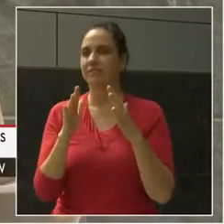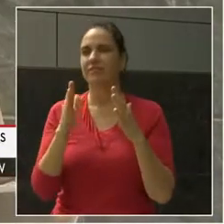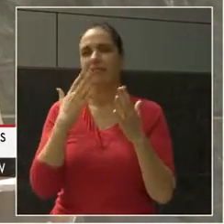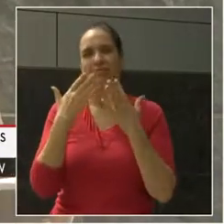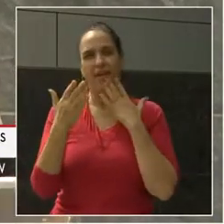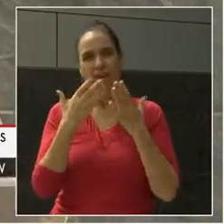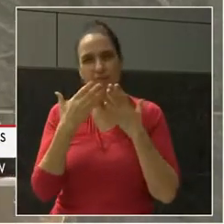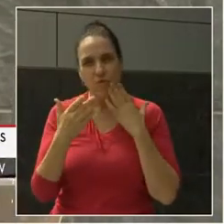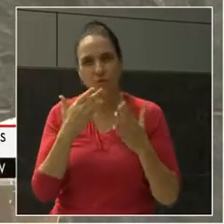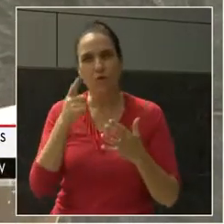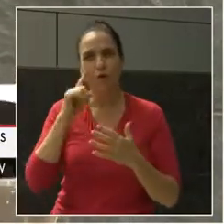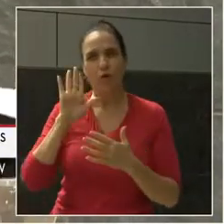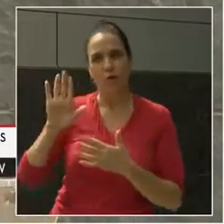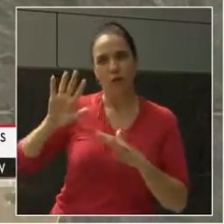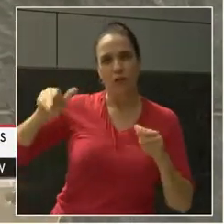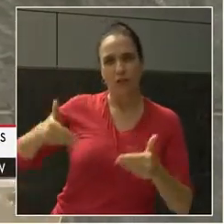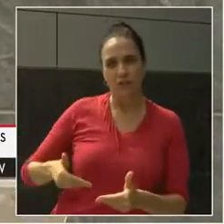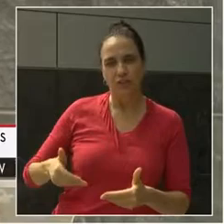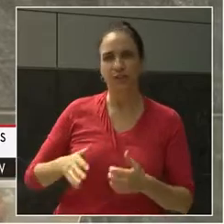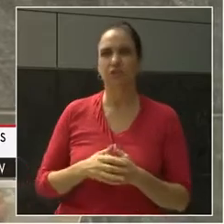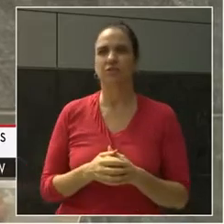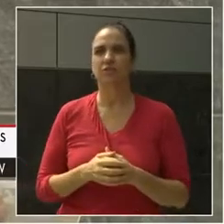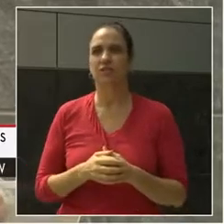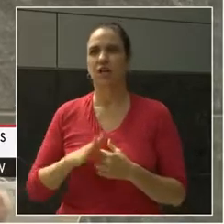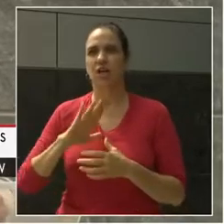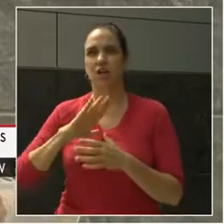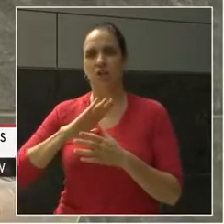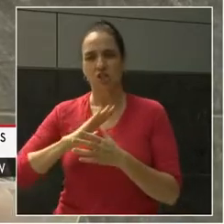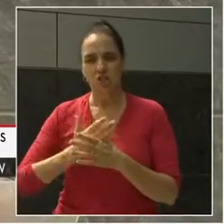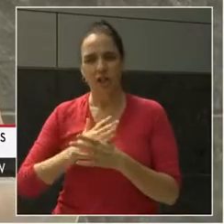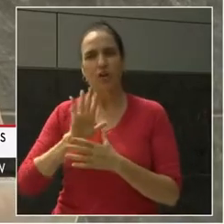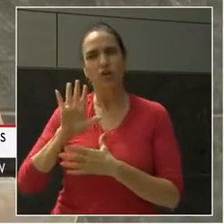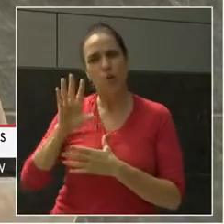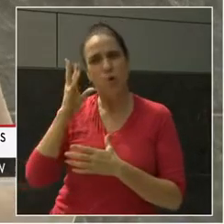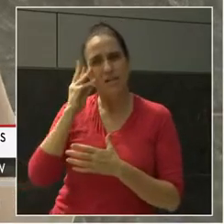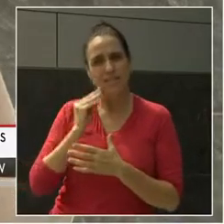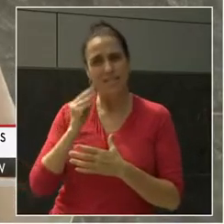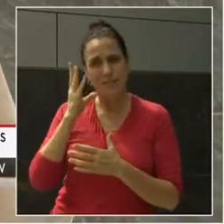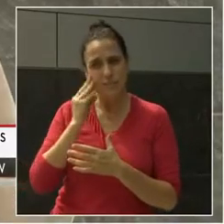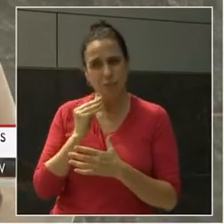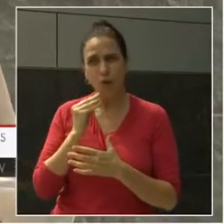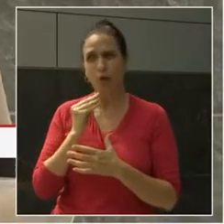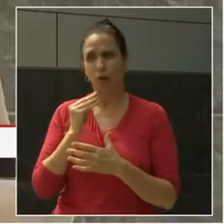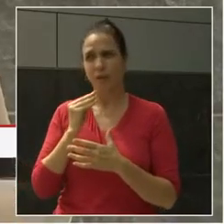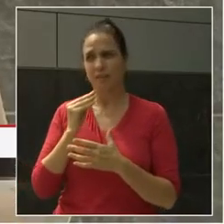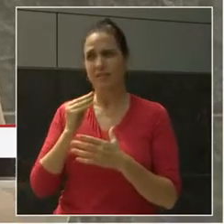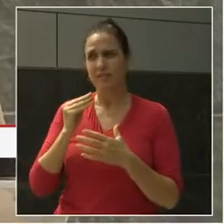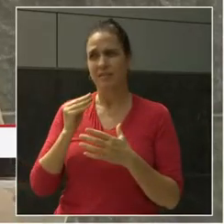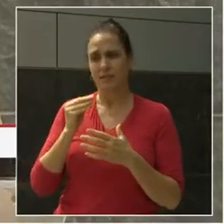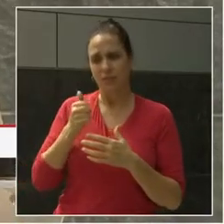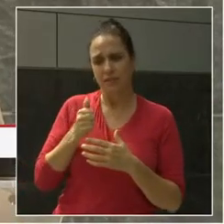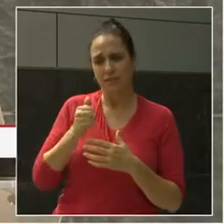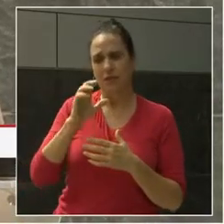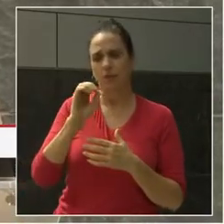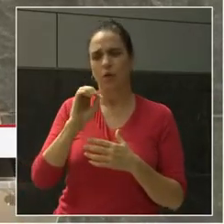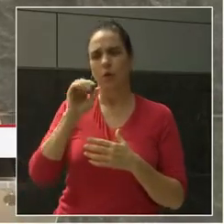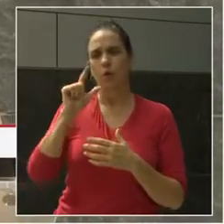Thank you for that introduction and sharing with us your experience being a Coolidge